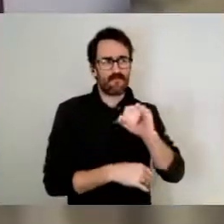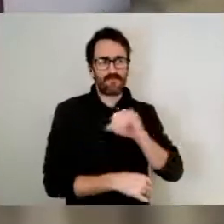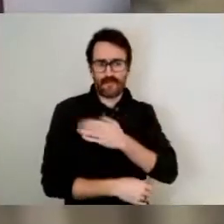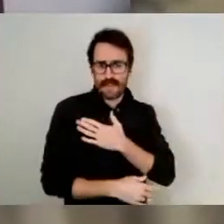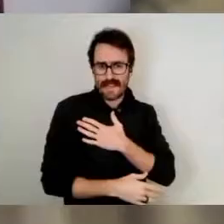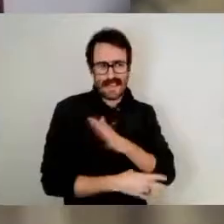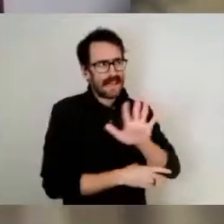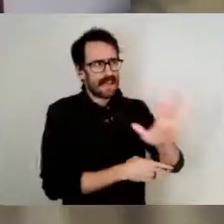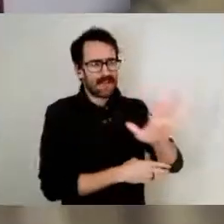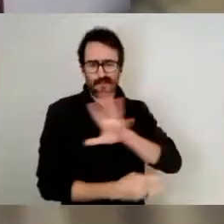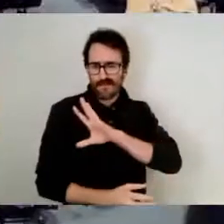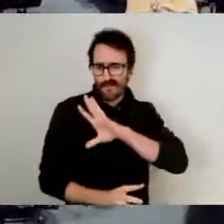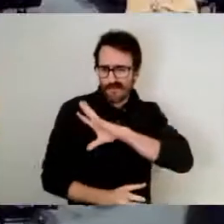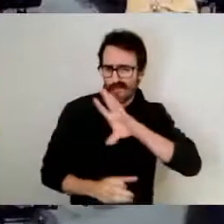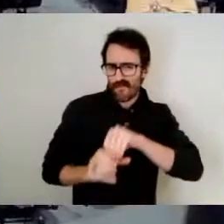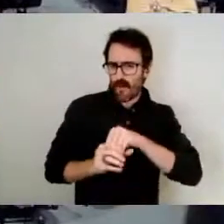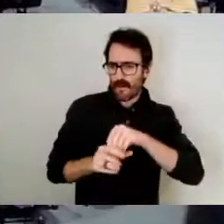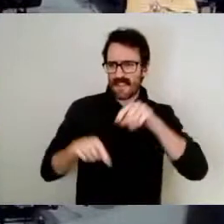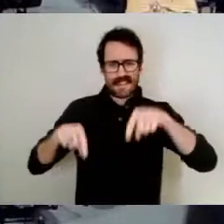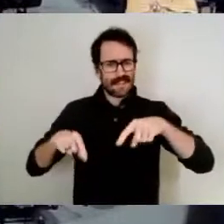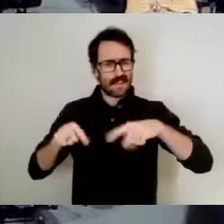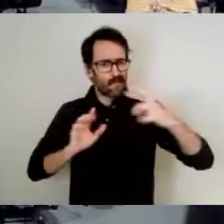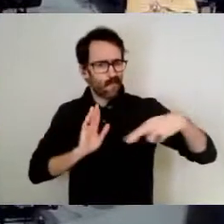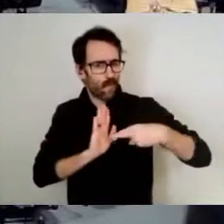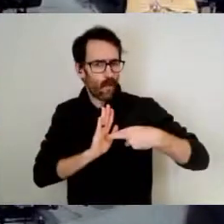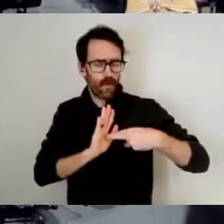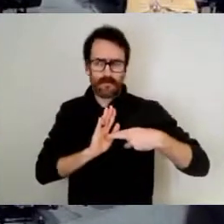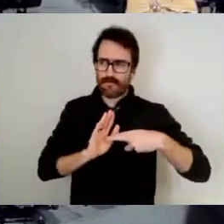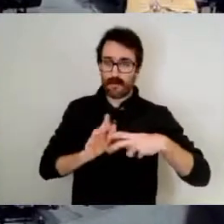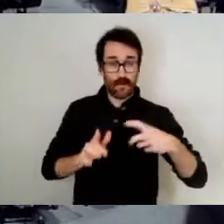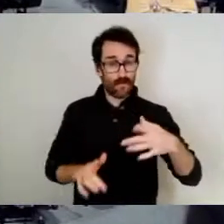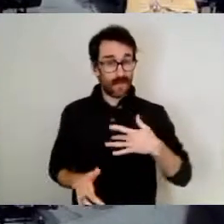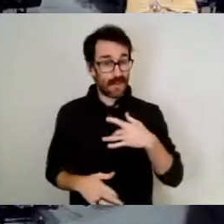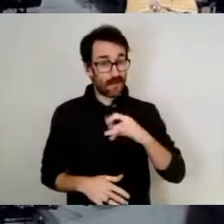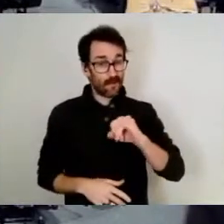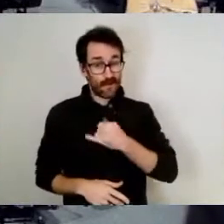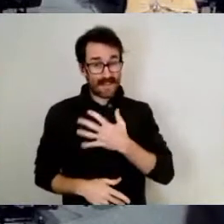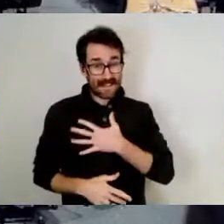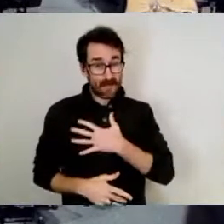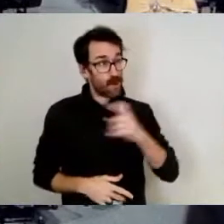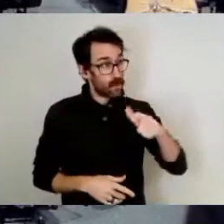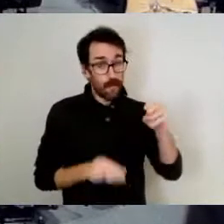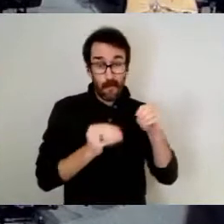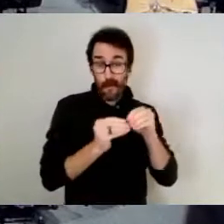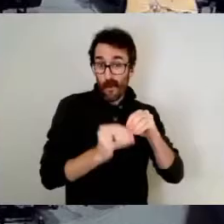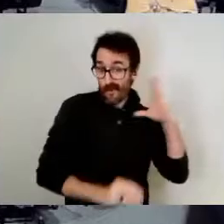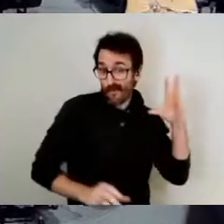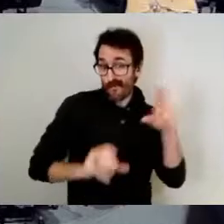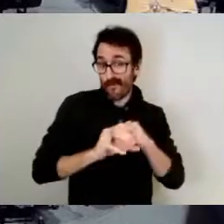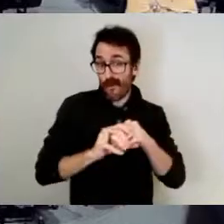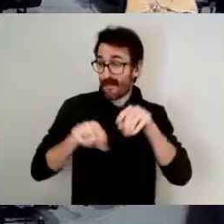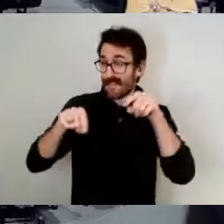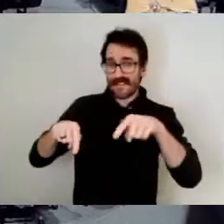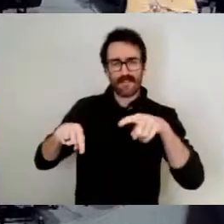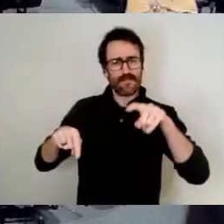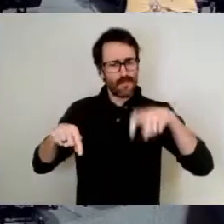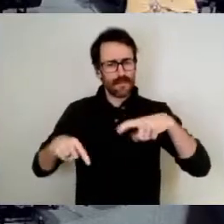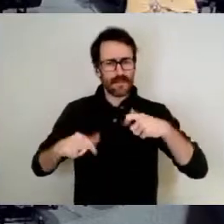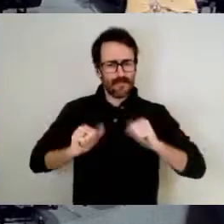that. Okay, thank you. Thank you. Moving on, we will go to Ted Raymond at CTV Ottawa.